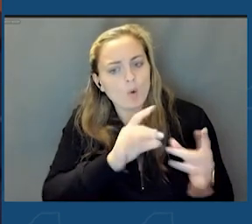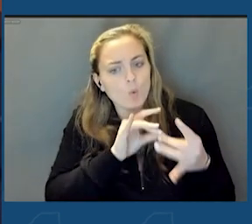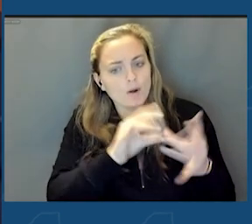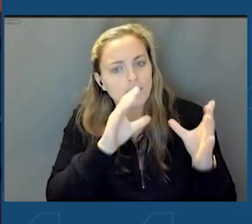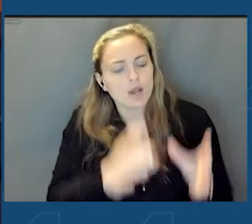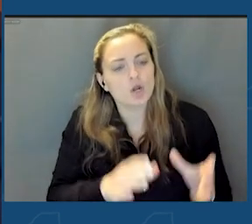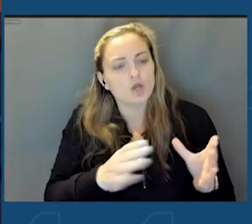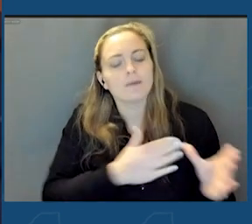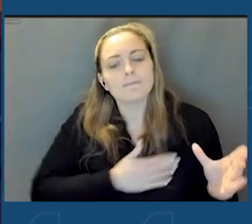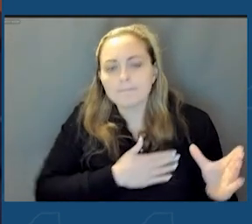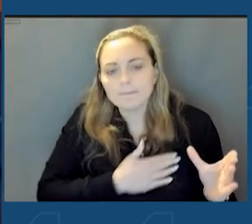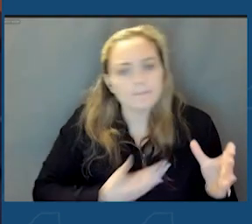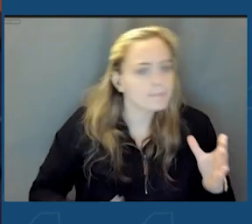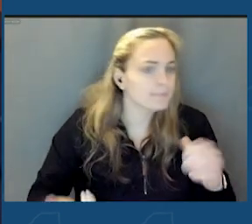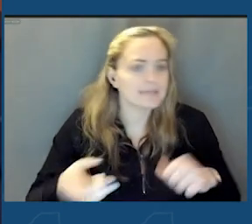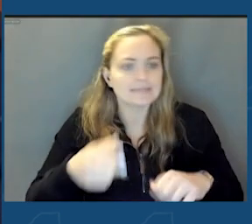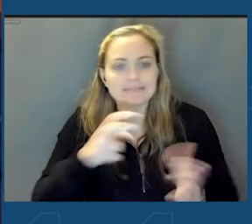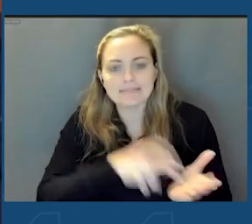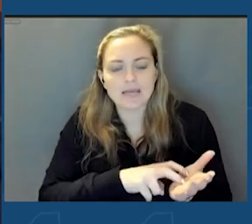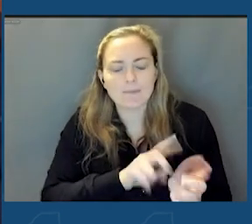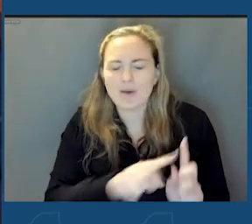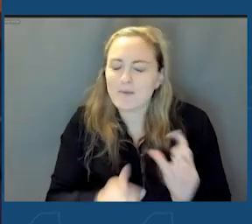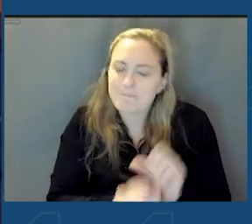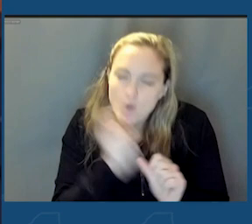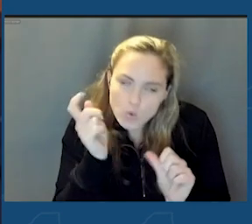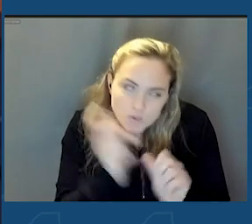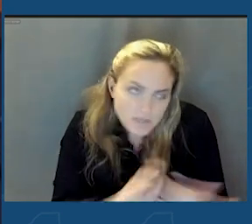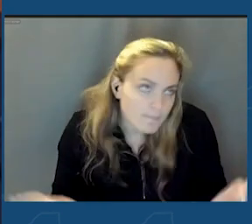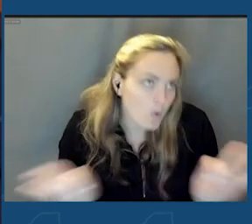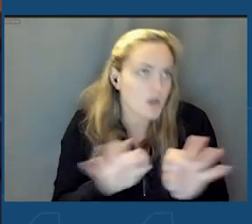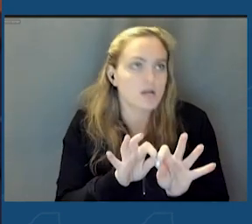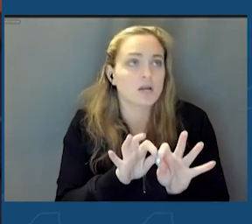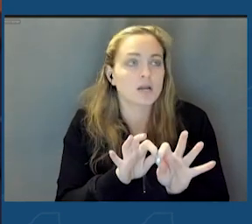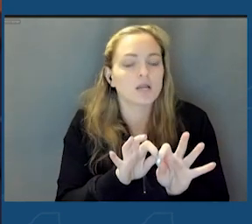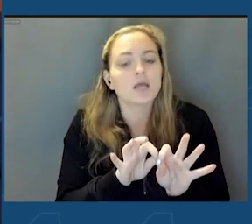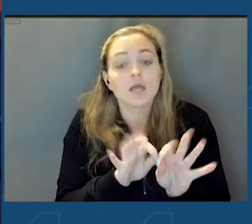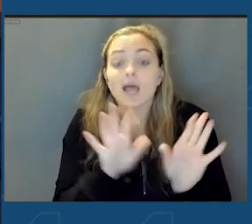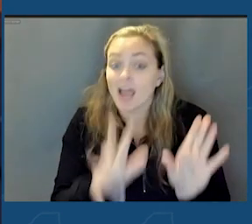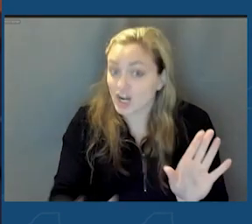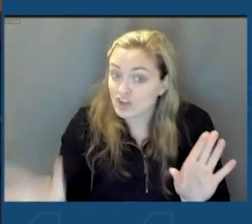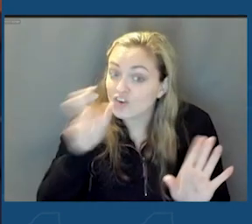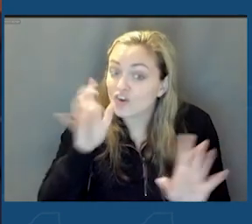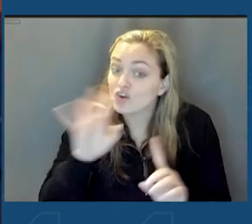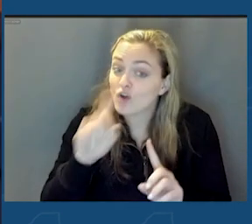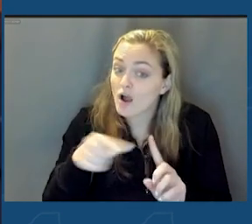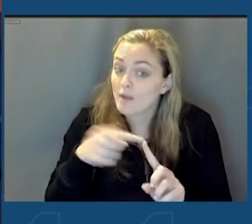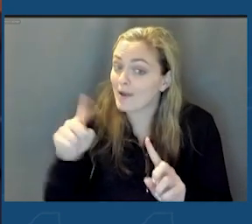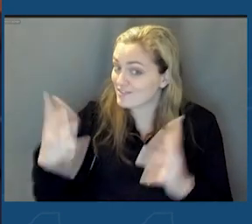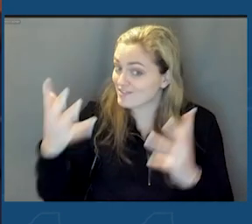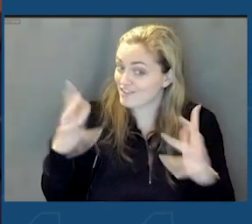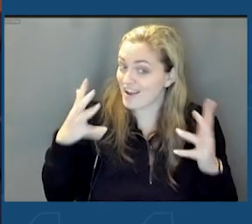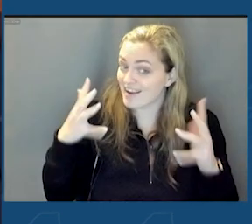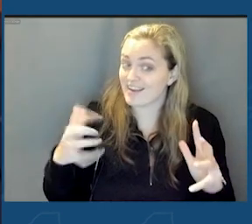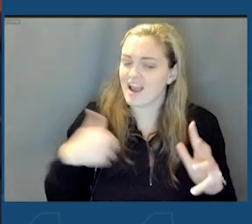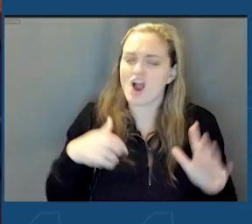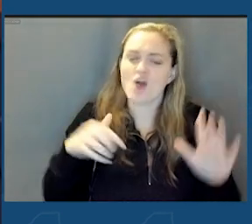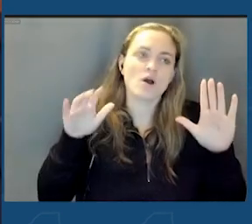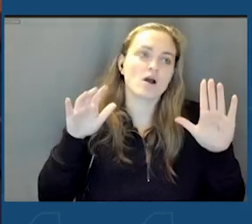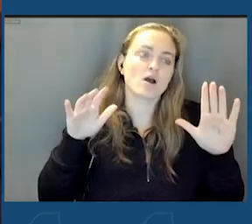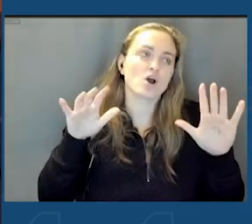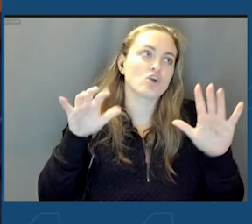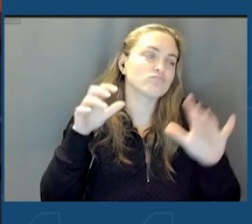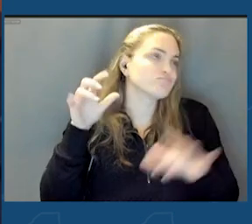recent addition. But most important, and you heard them talk about her already, our rock